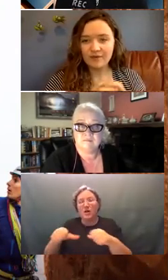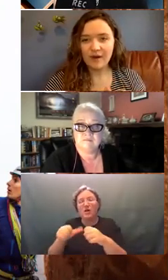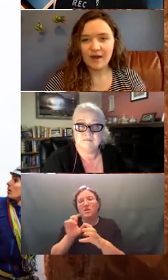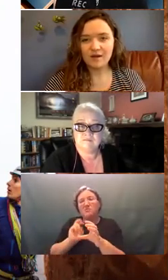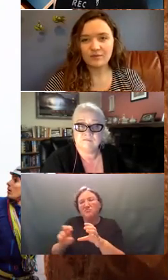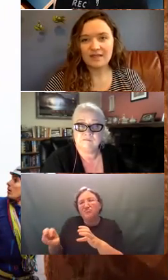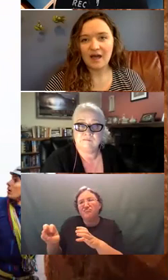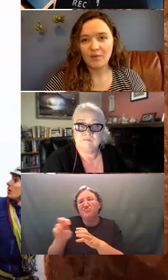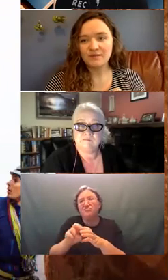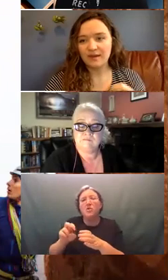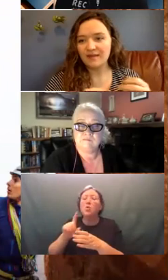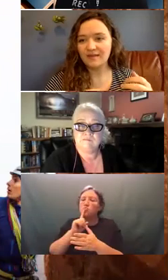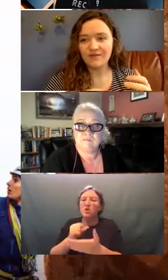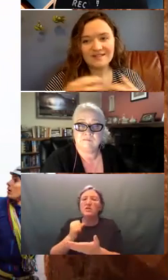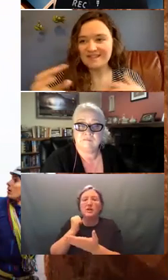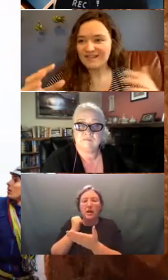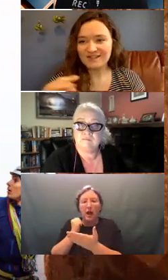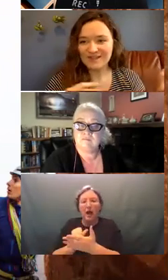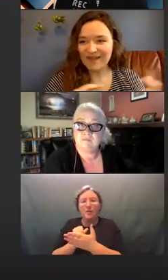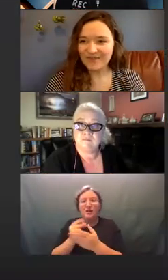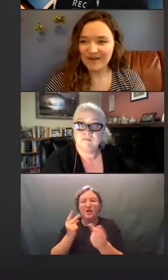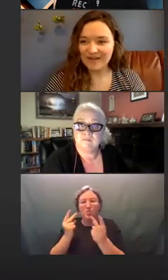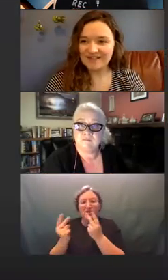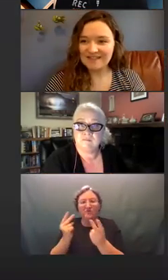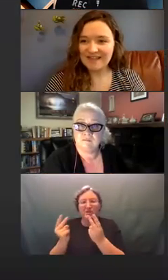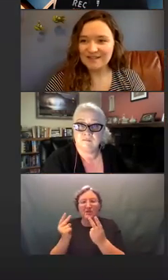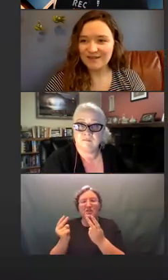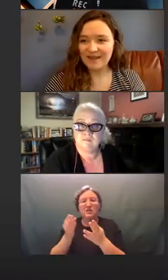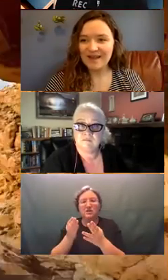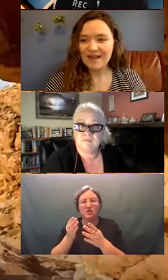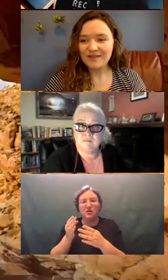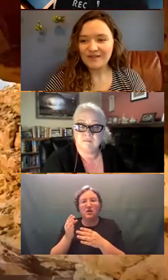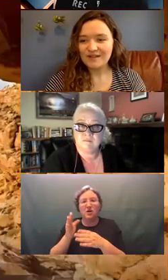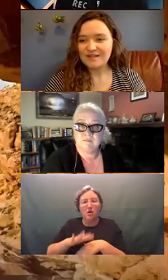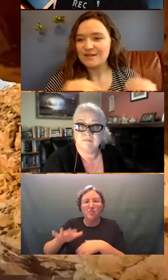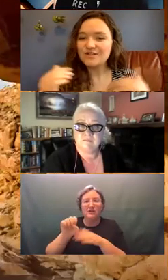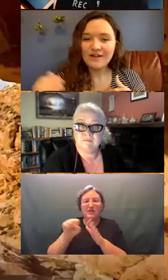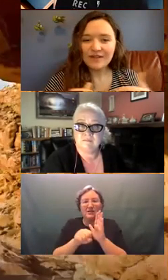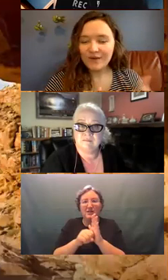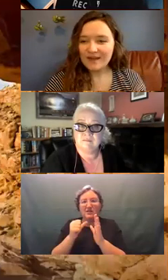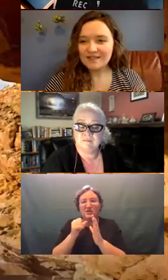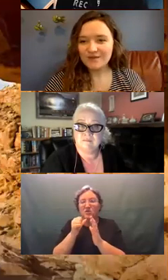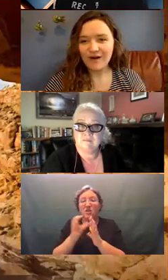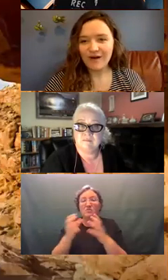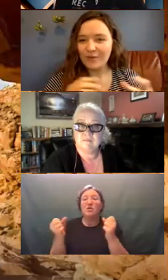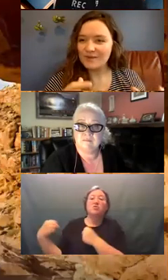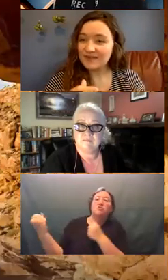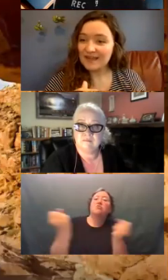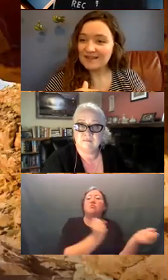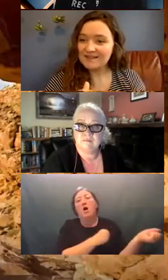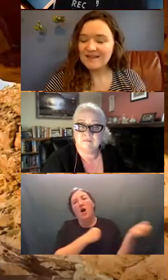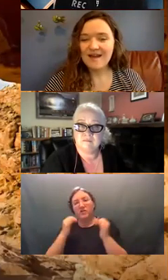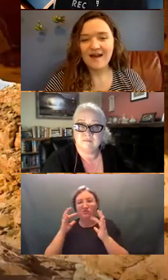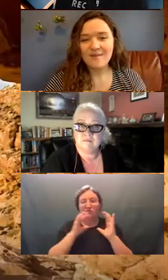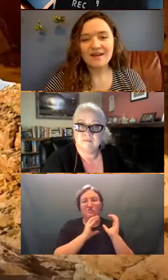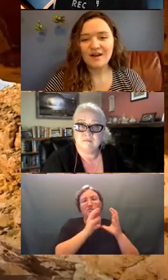That for one really helps with the visitation that we have throughout the state so that there's not as much traffic going to all one